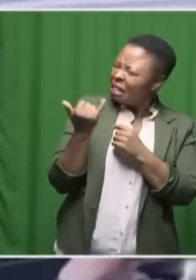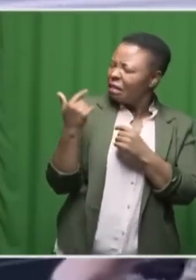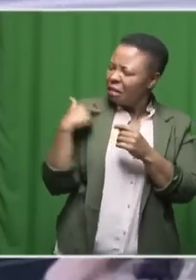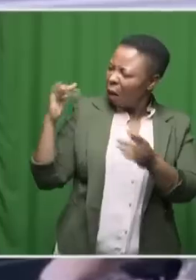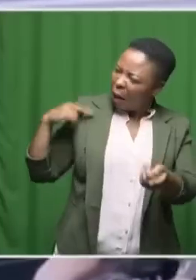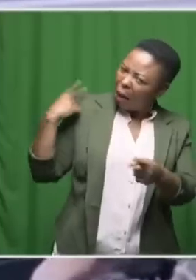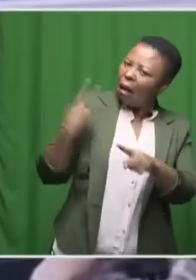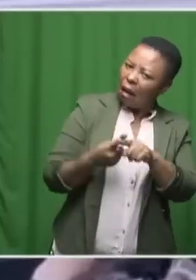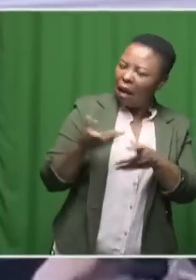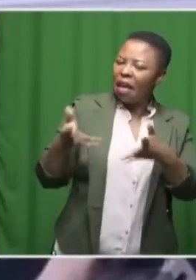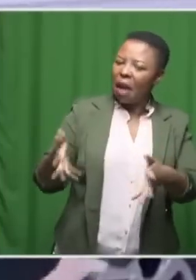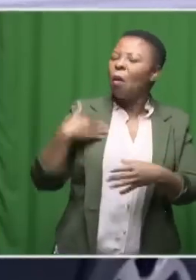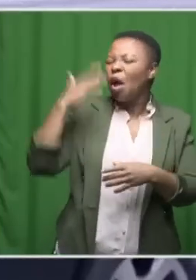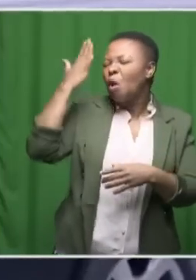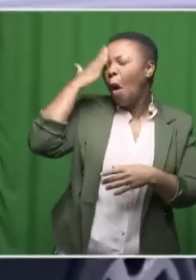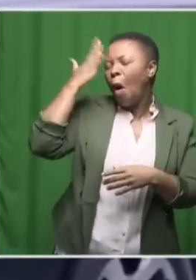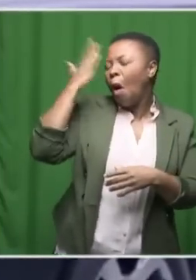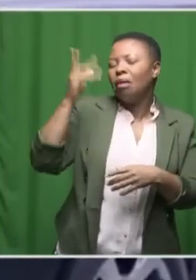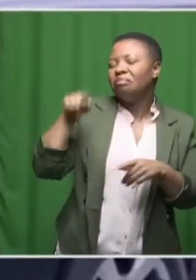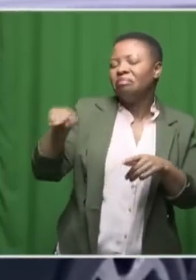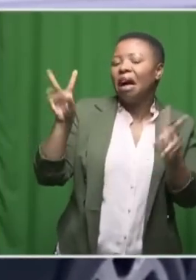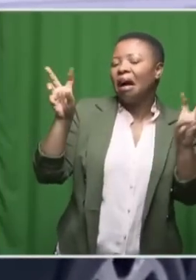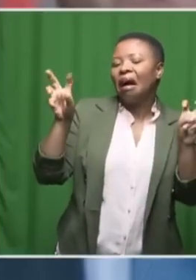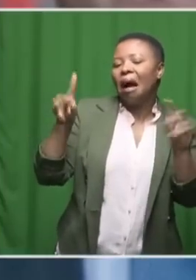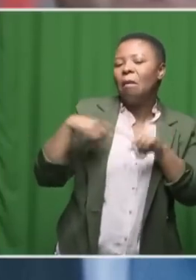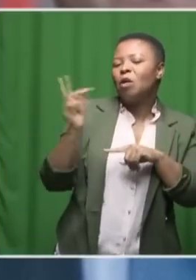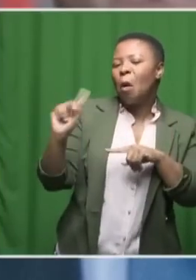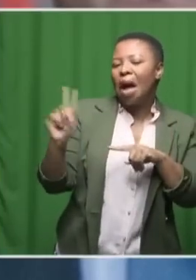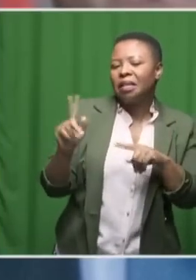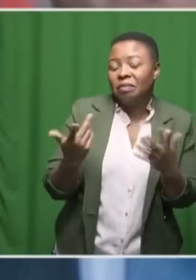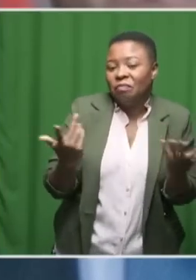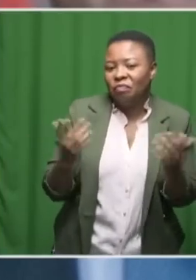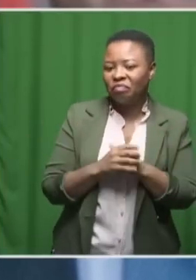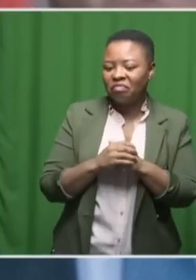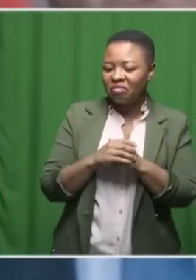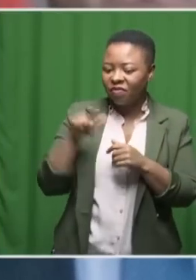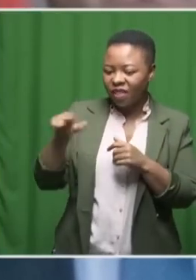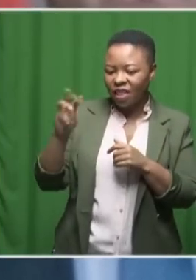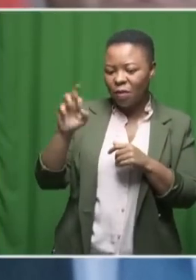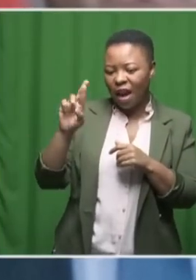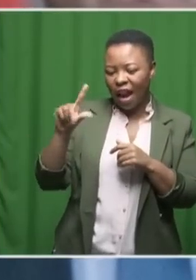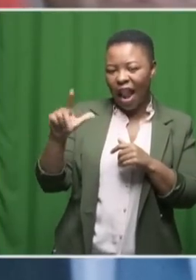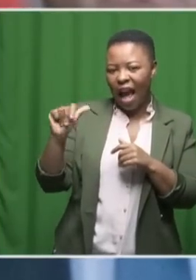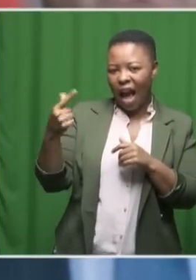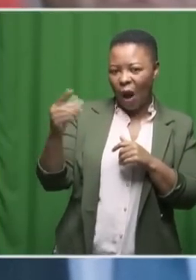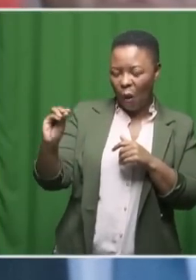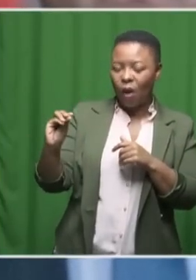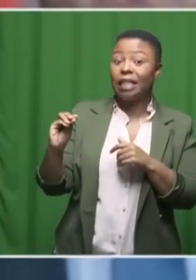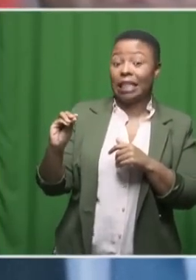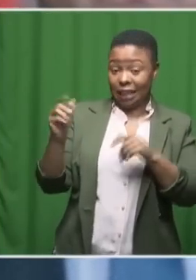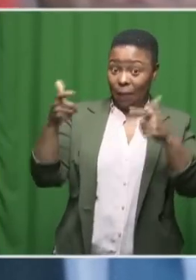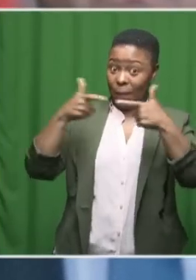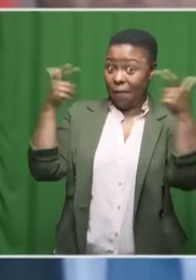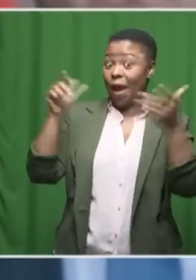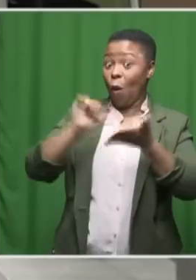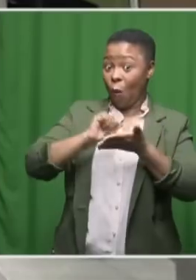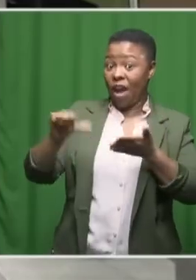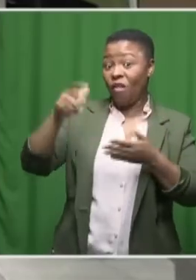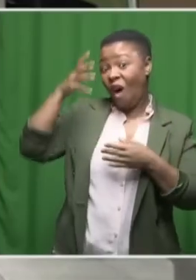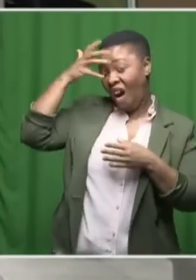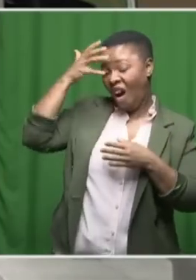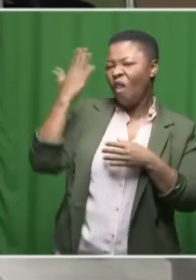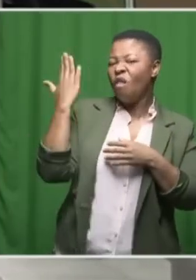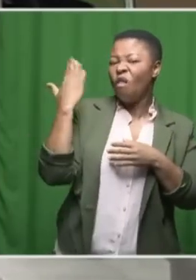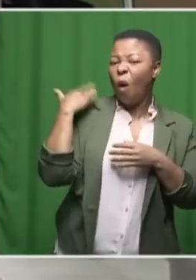before. We know what this is all about. Anyway, so that's Mar-a-Lago, but certainly going to be a big week for Donald Trump, the former